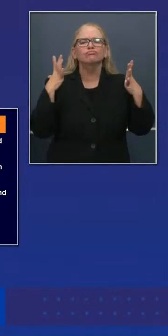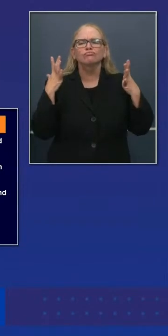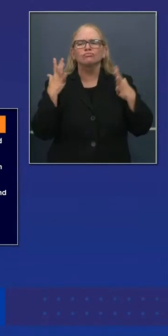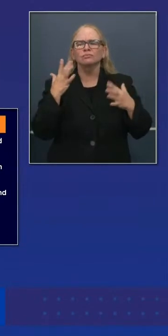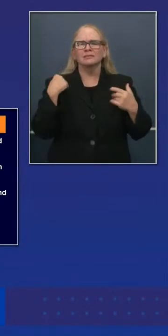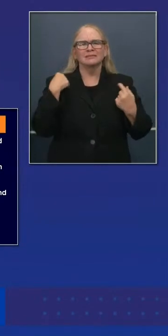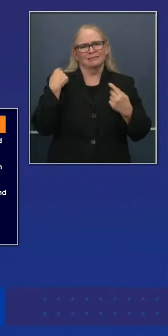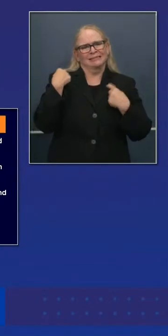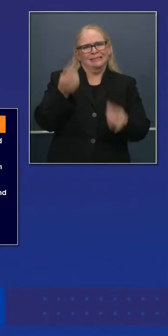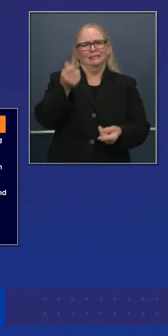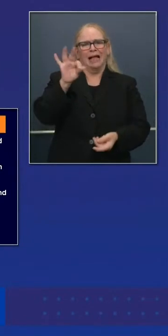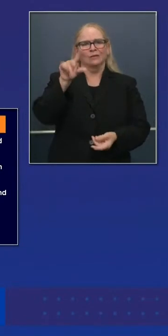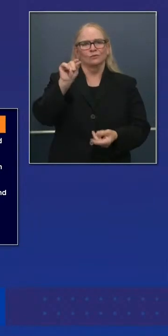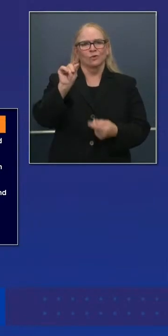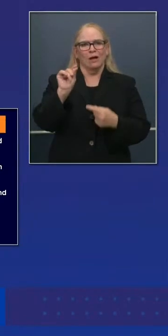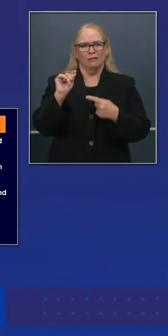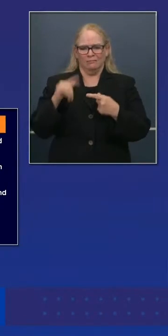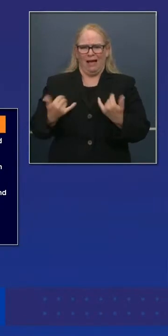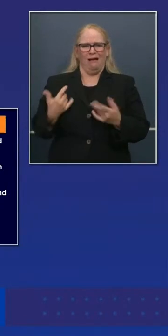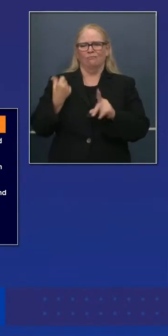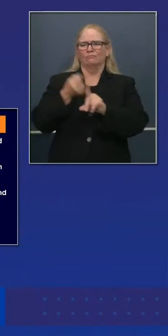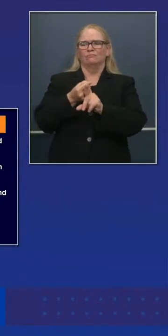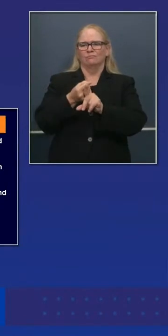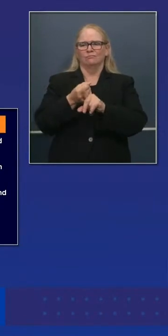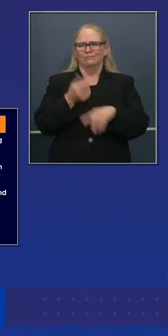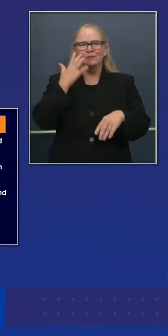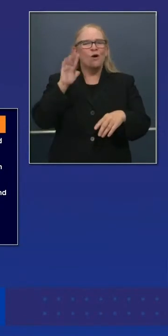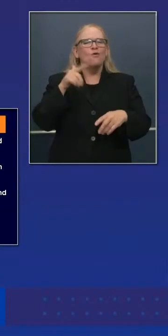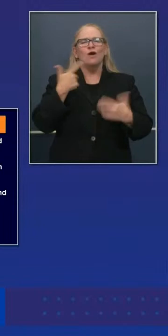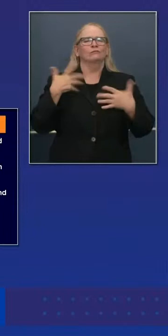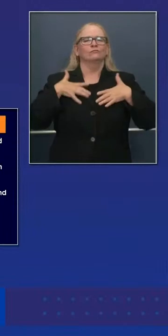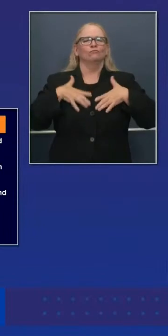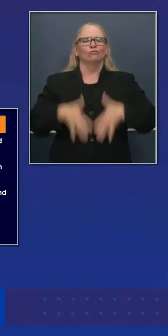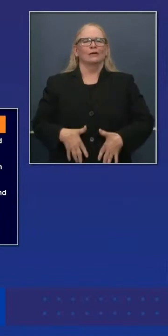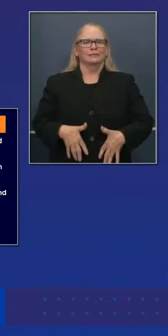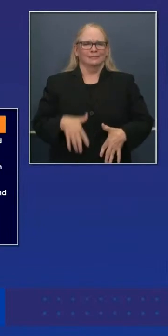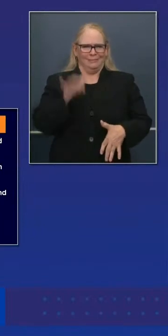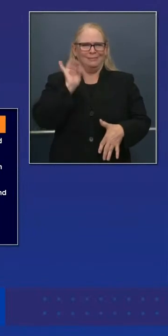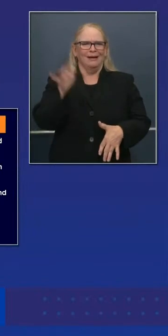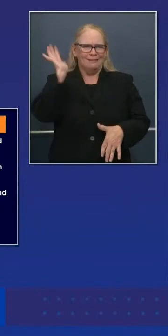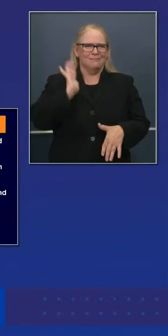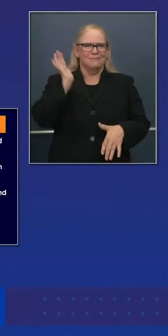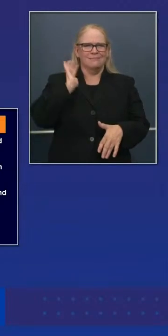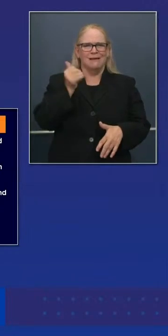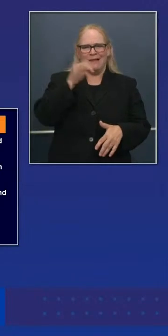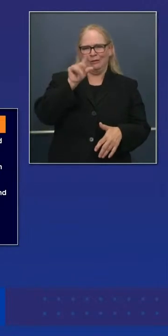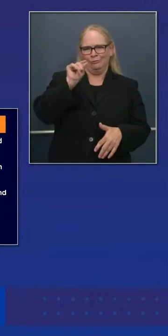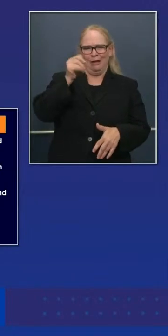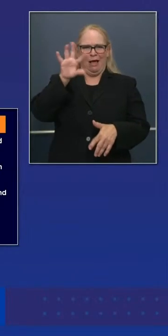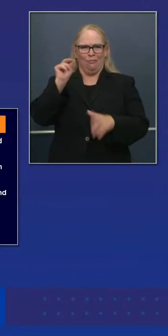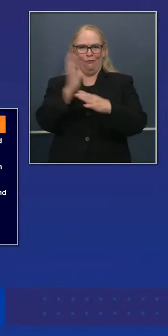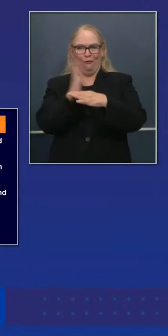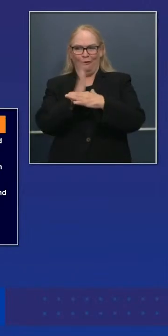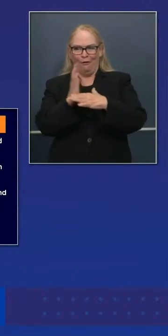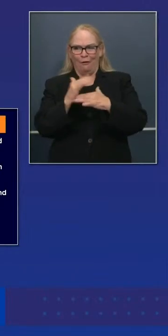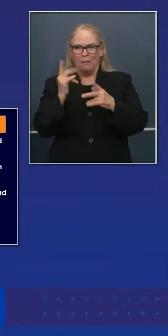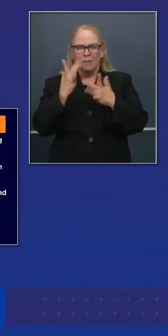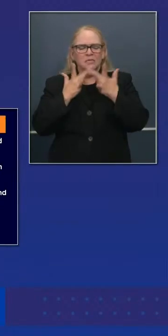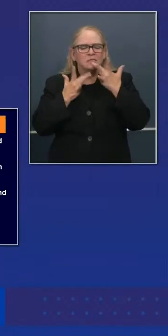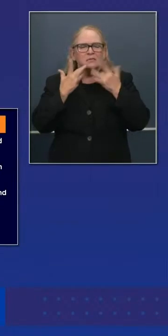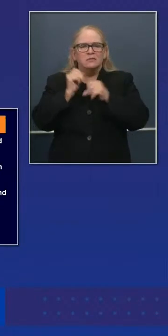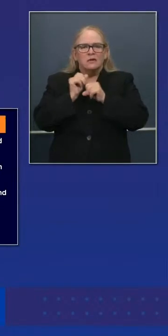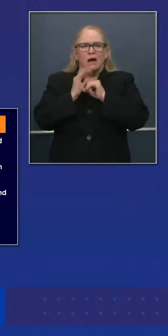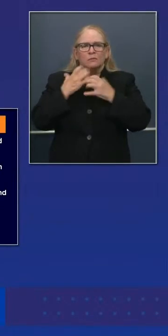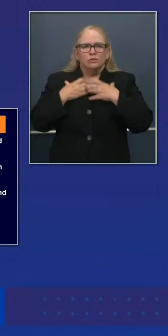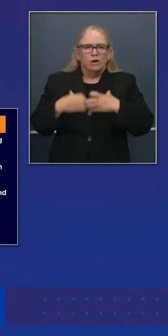a consequence, our underemployment rates, those seeking full-time jobs and only have part-time jobs, those numbers are